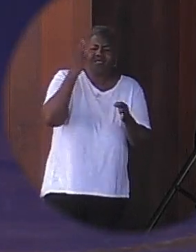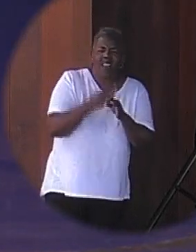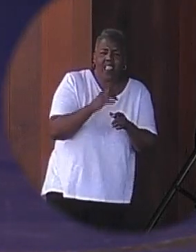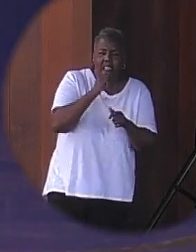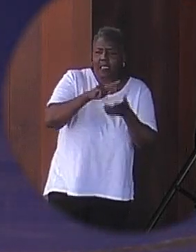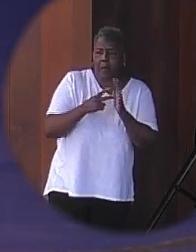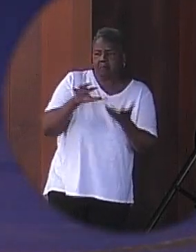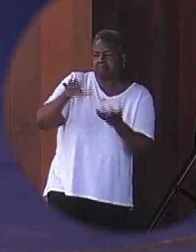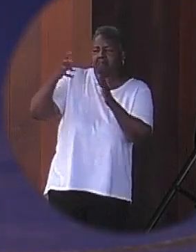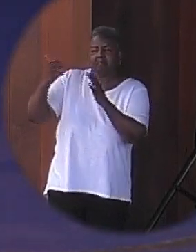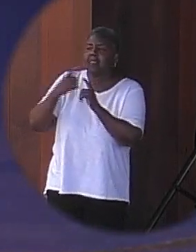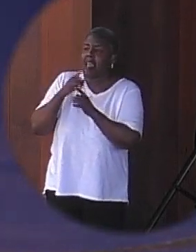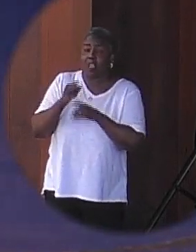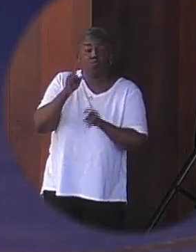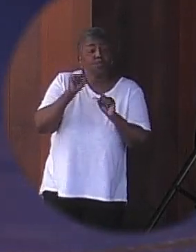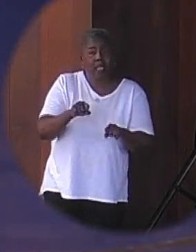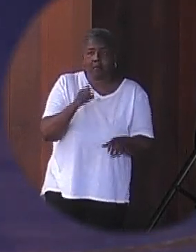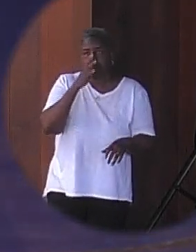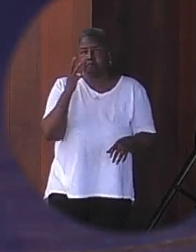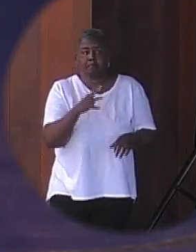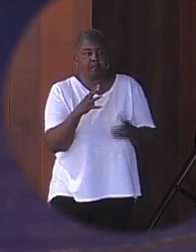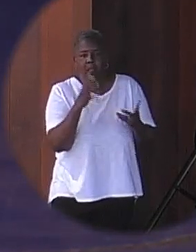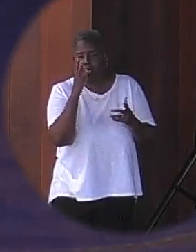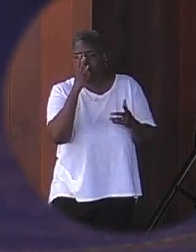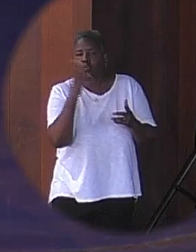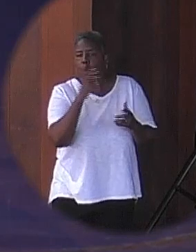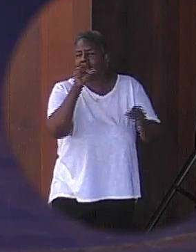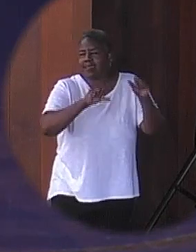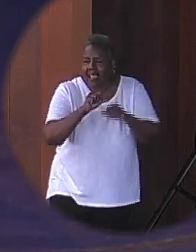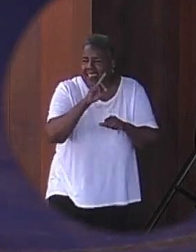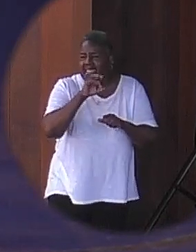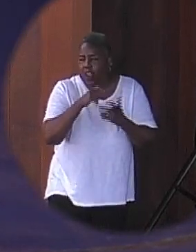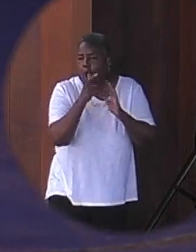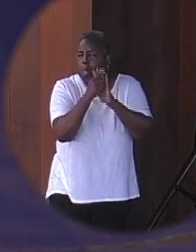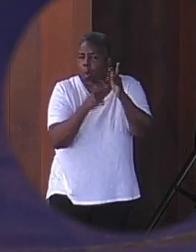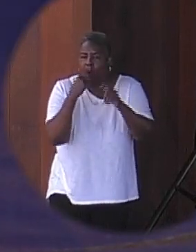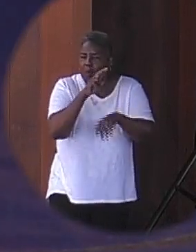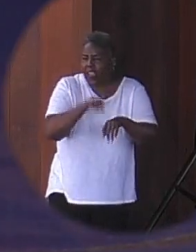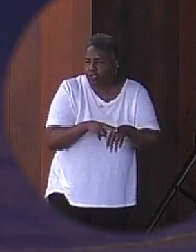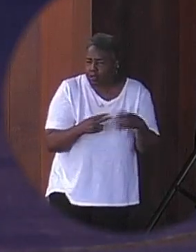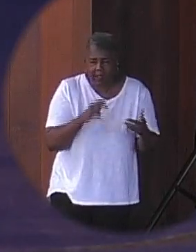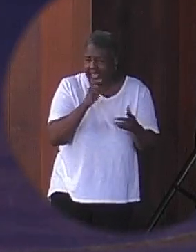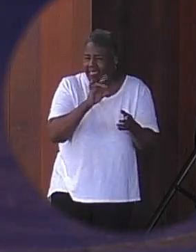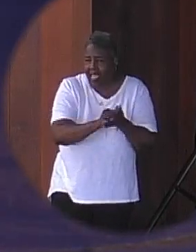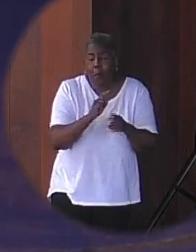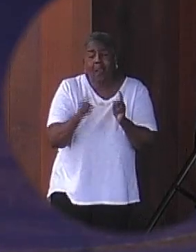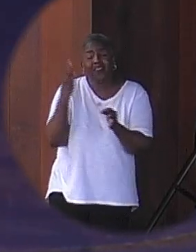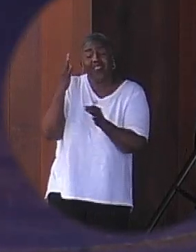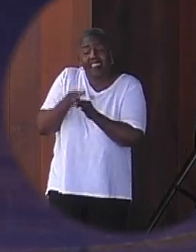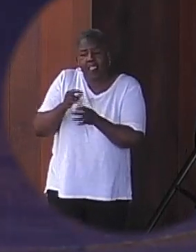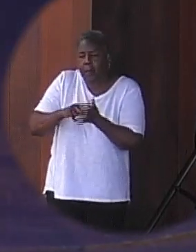excuse foolishness and say that you can defy science and data and laws of nature. But